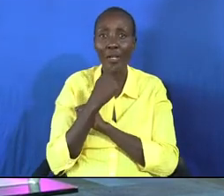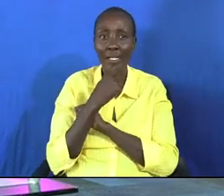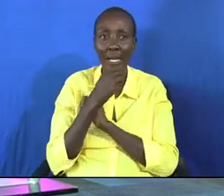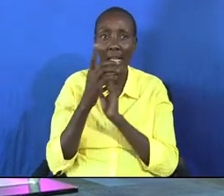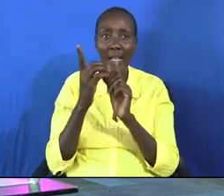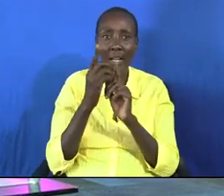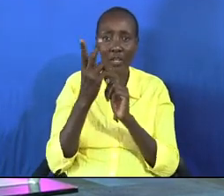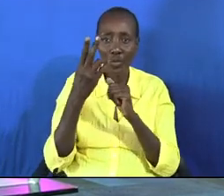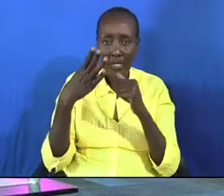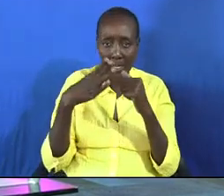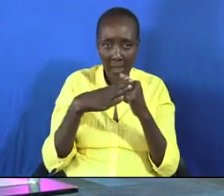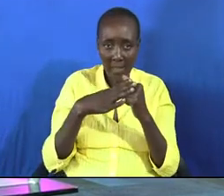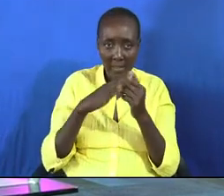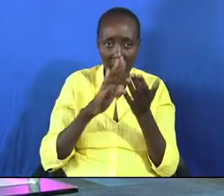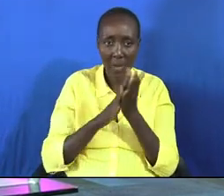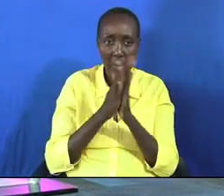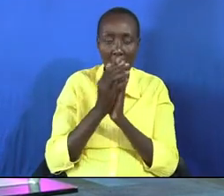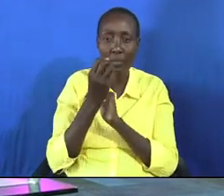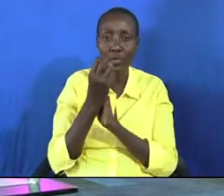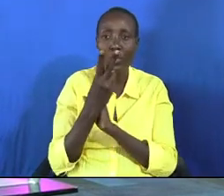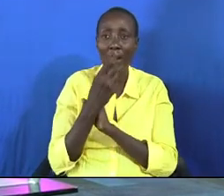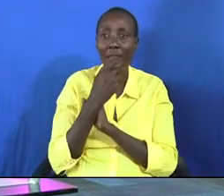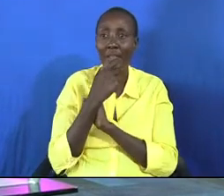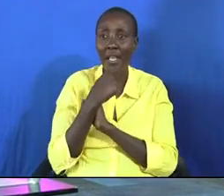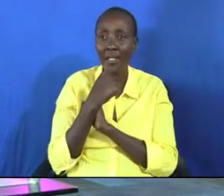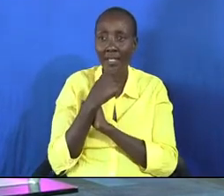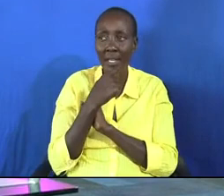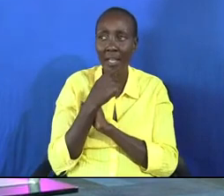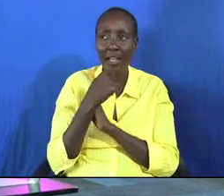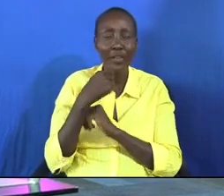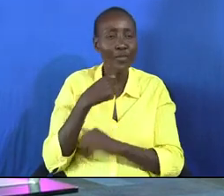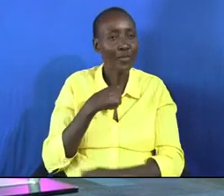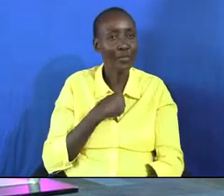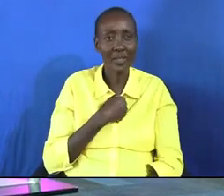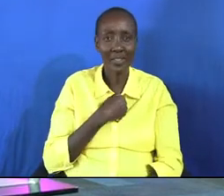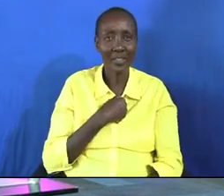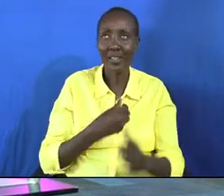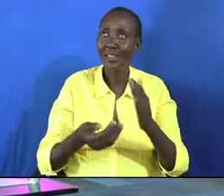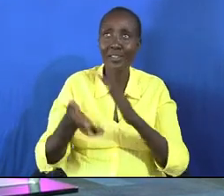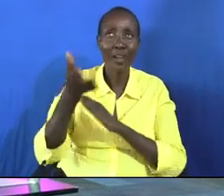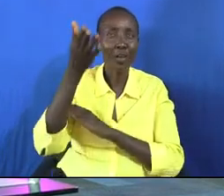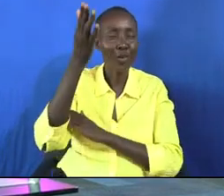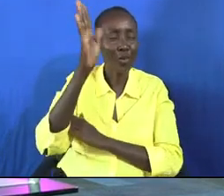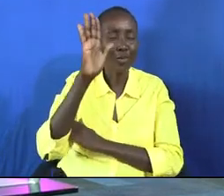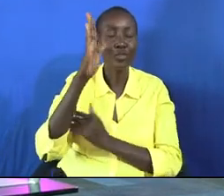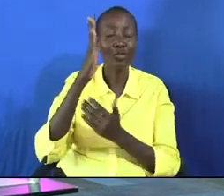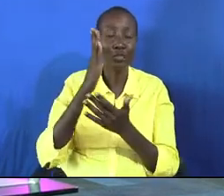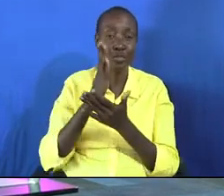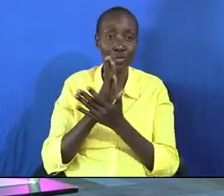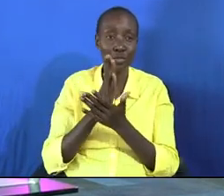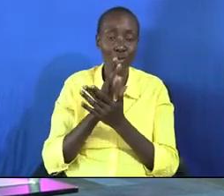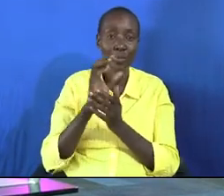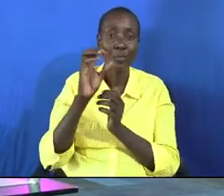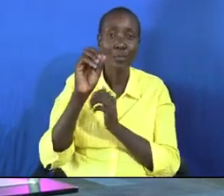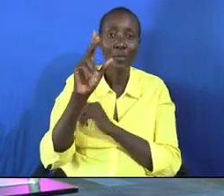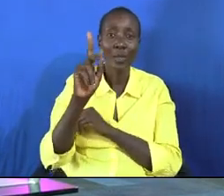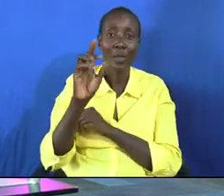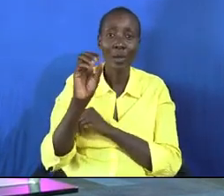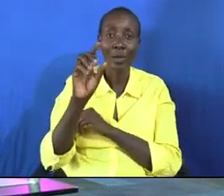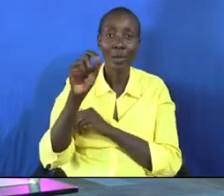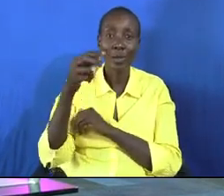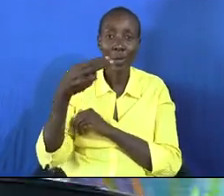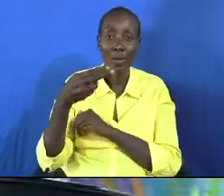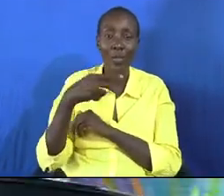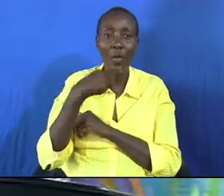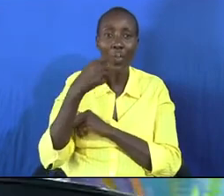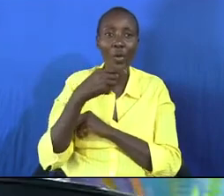on 29th. And for me, that is God. Okoth always reminds me